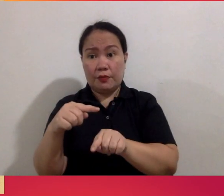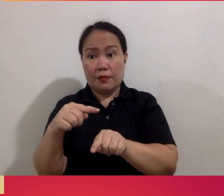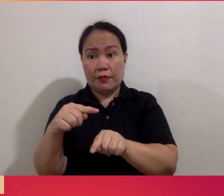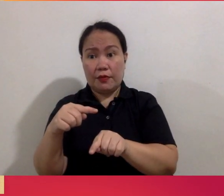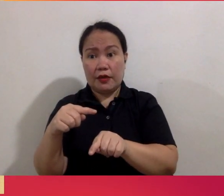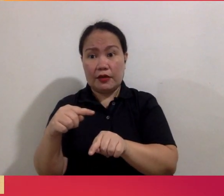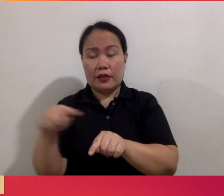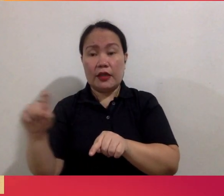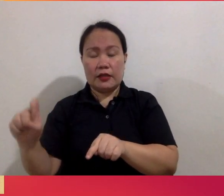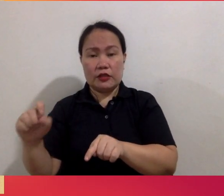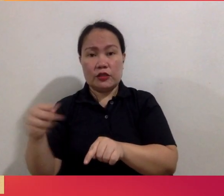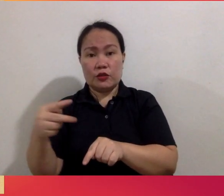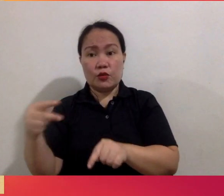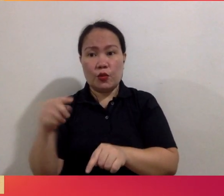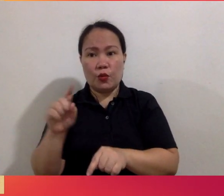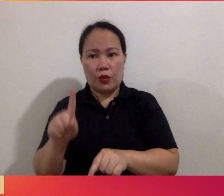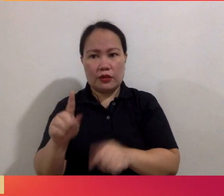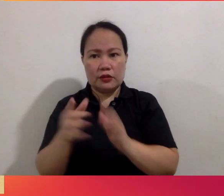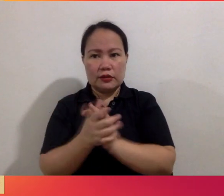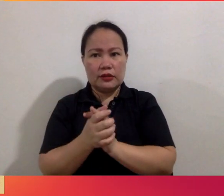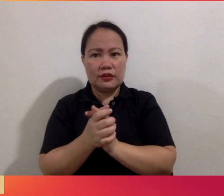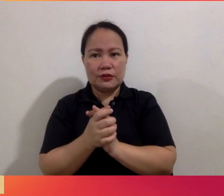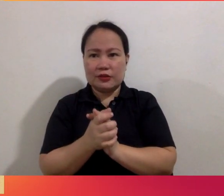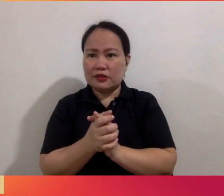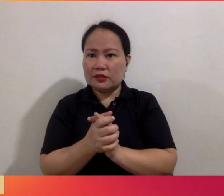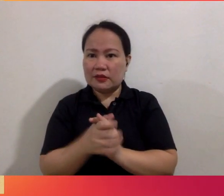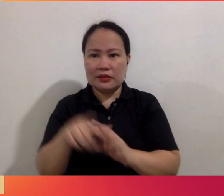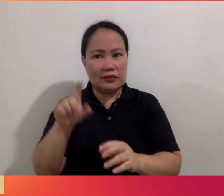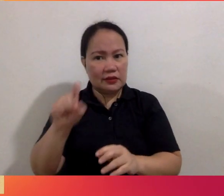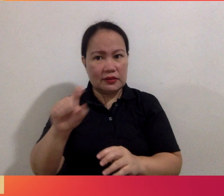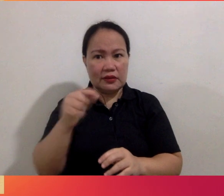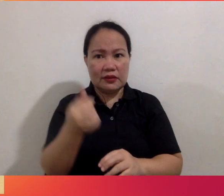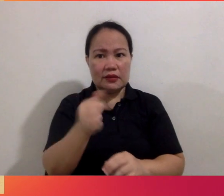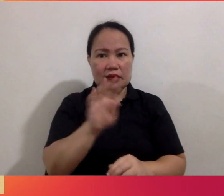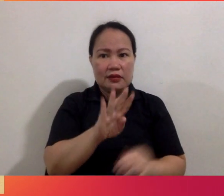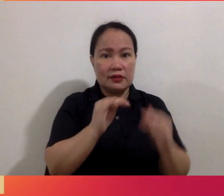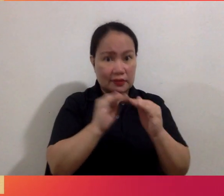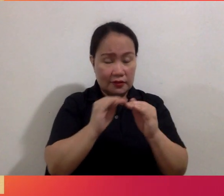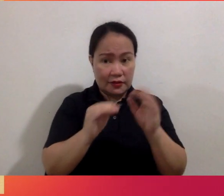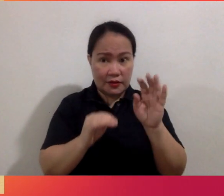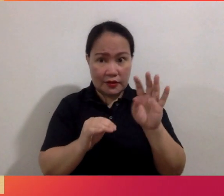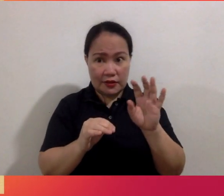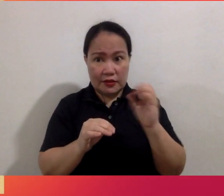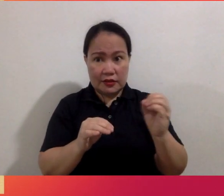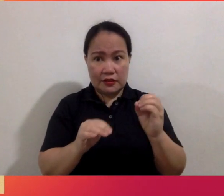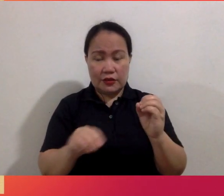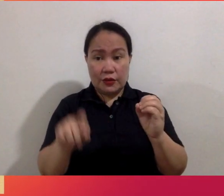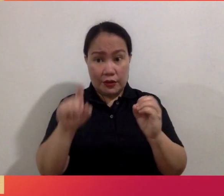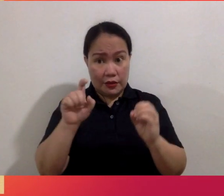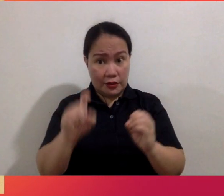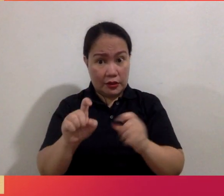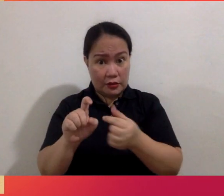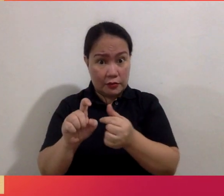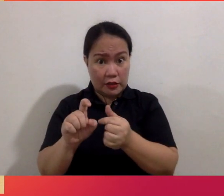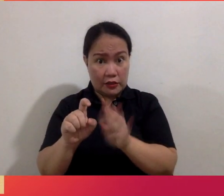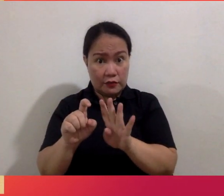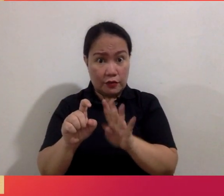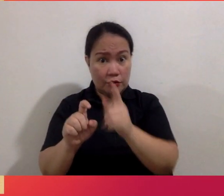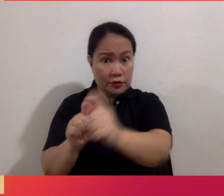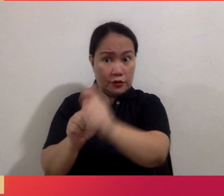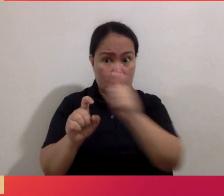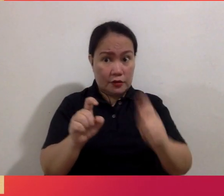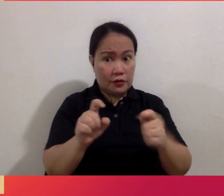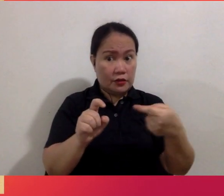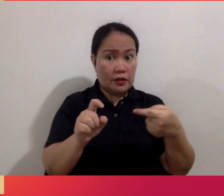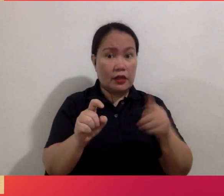by 2. The value of x is 1. X plus 4 is equal to 0. Lipat si positive 4 sa